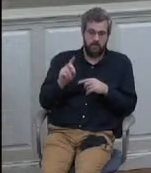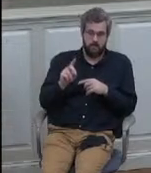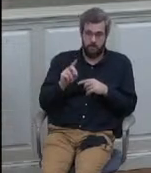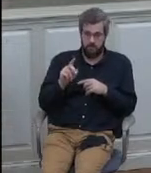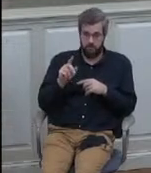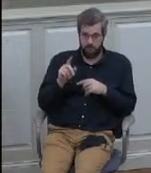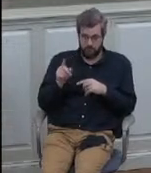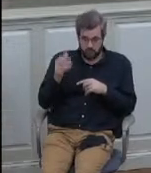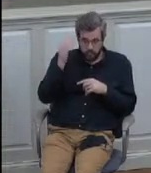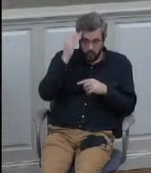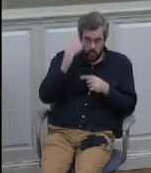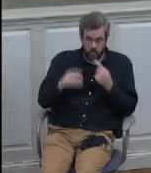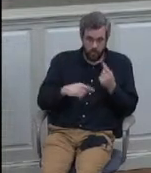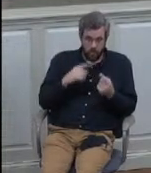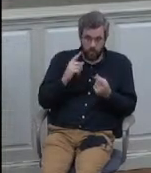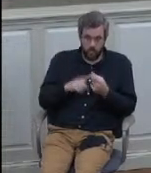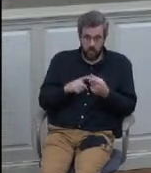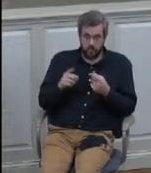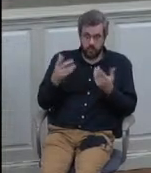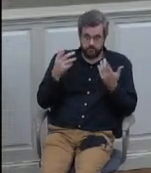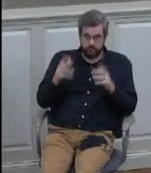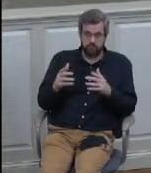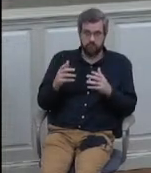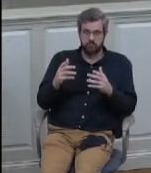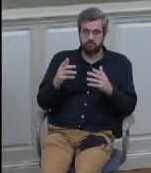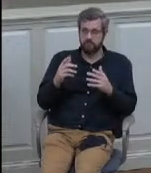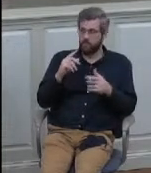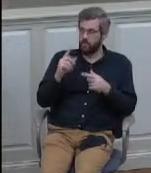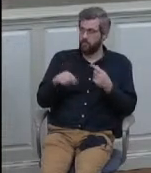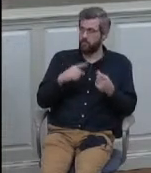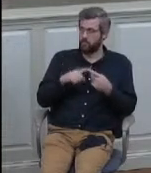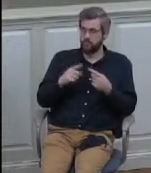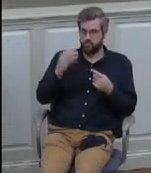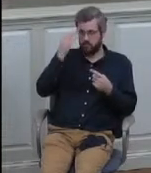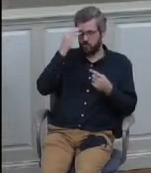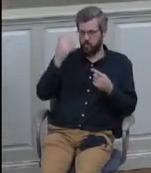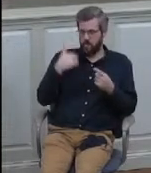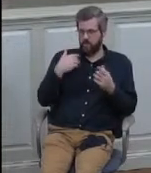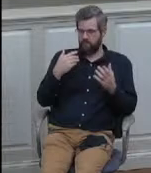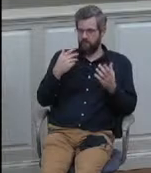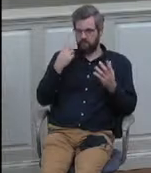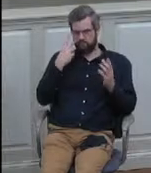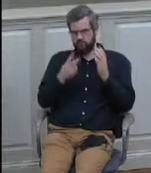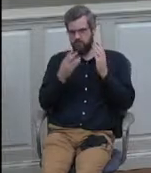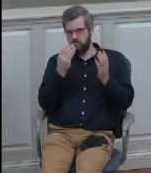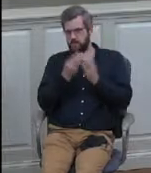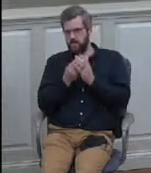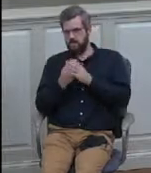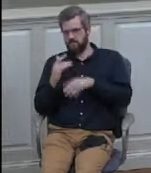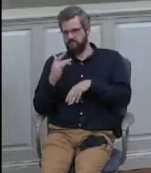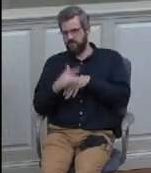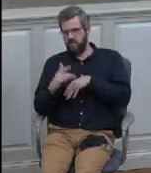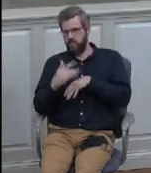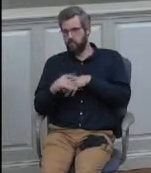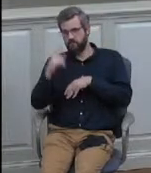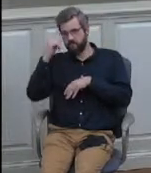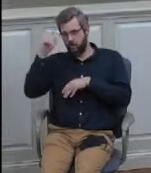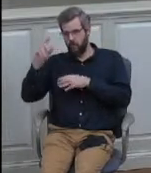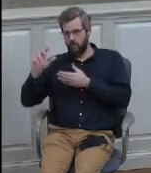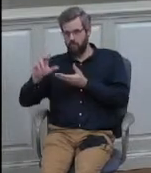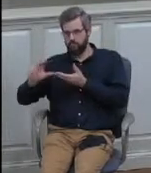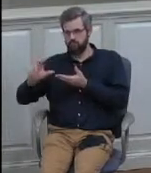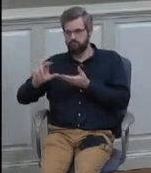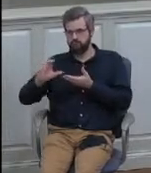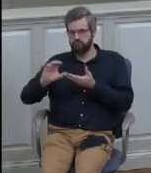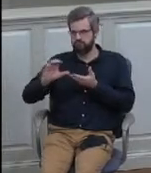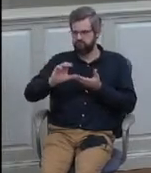know when you would have a projected figure that could be available that will be available for allocation? So what we would